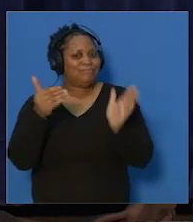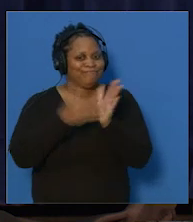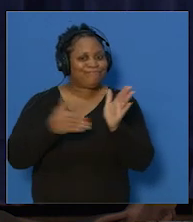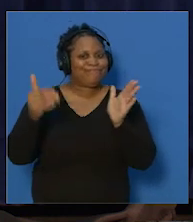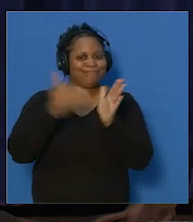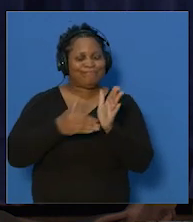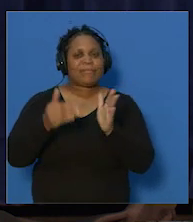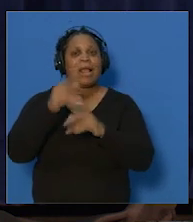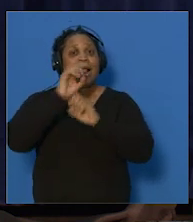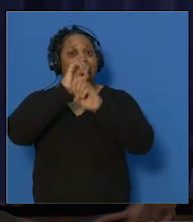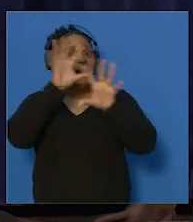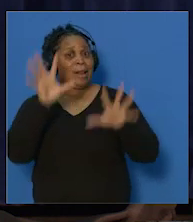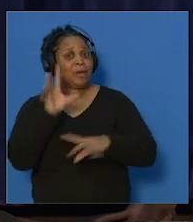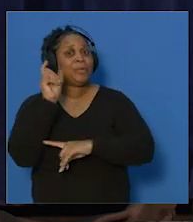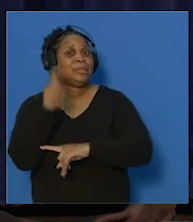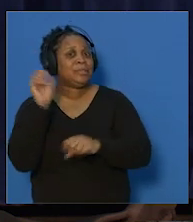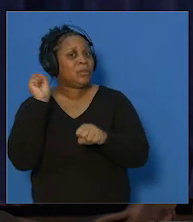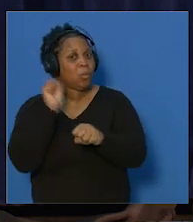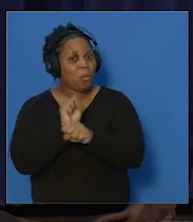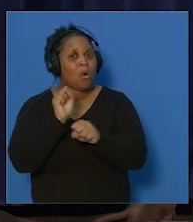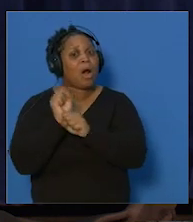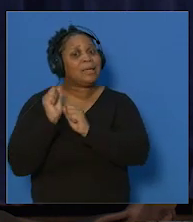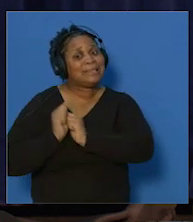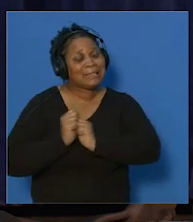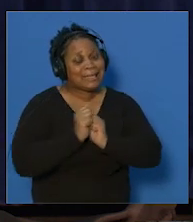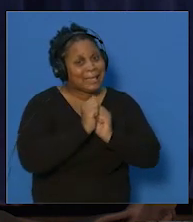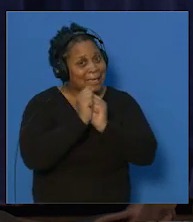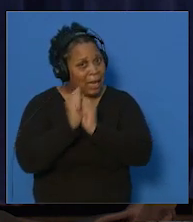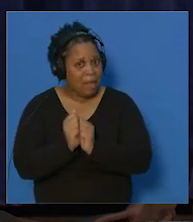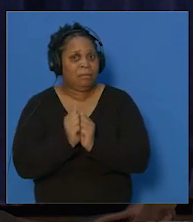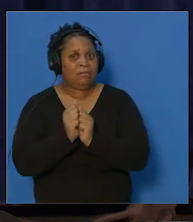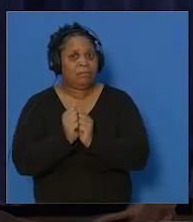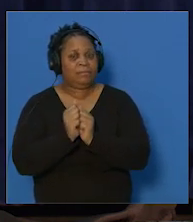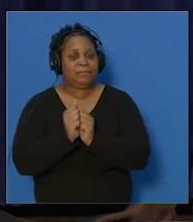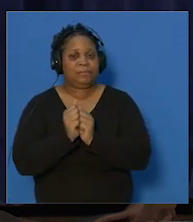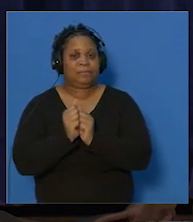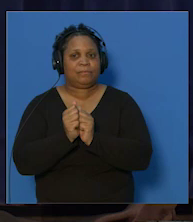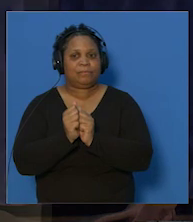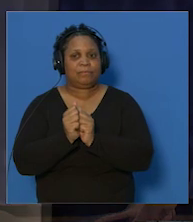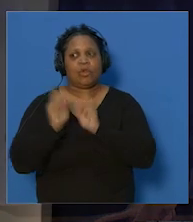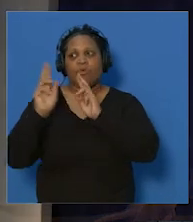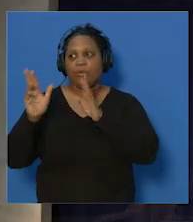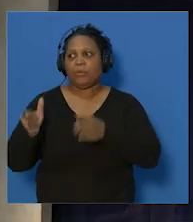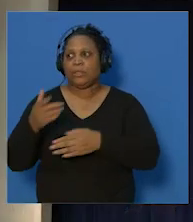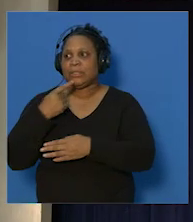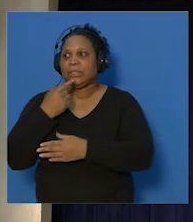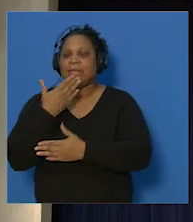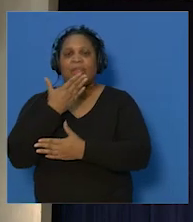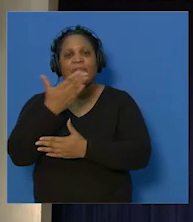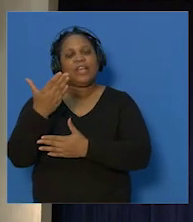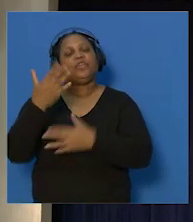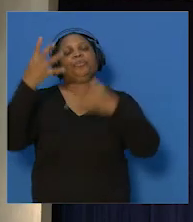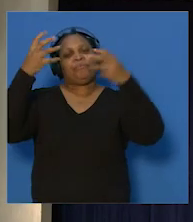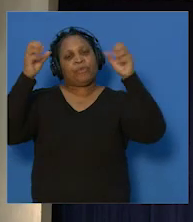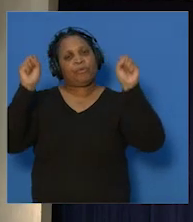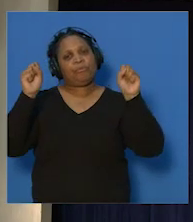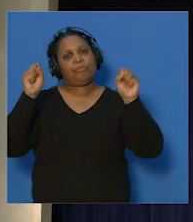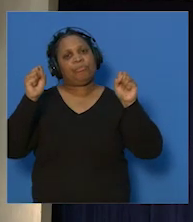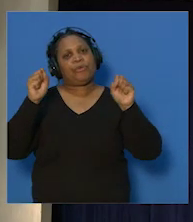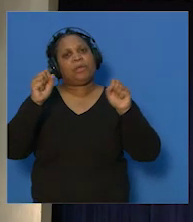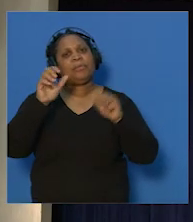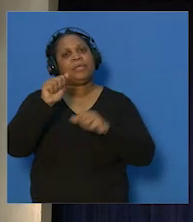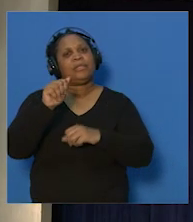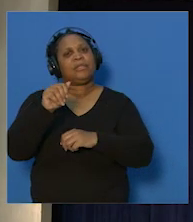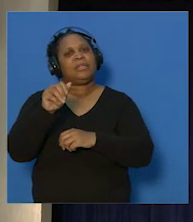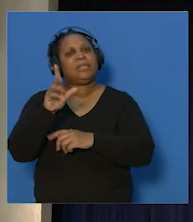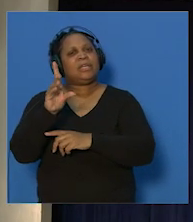that clearly we need to work together on this endeavor. Thank you. Premier, the Auditor General, Ms.